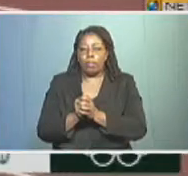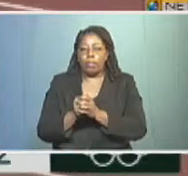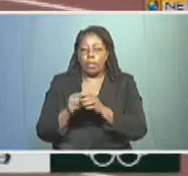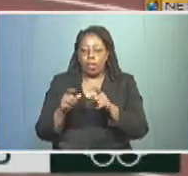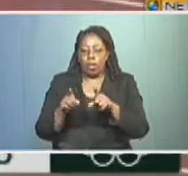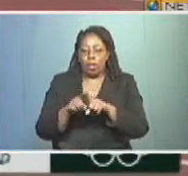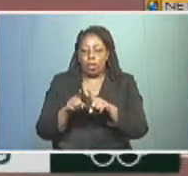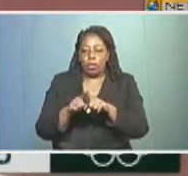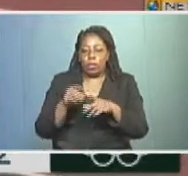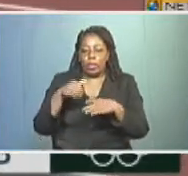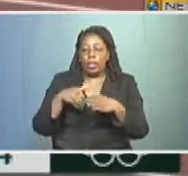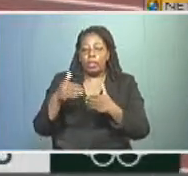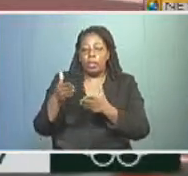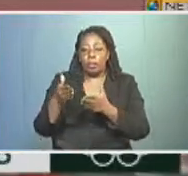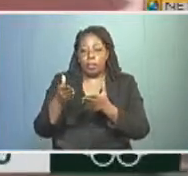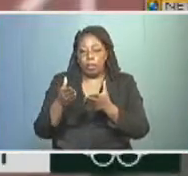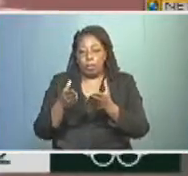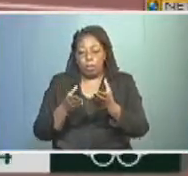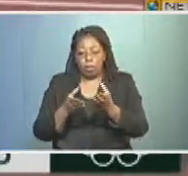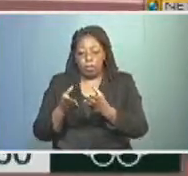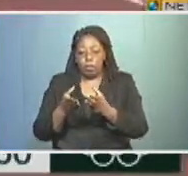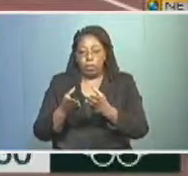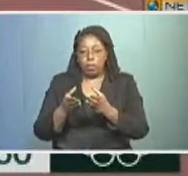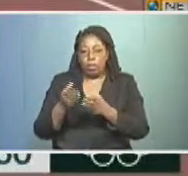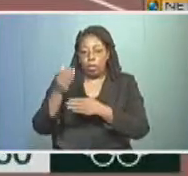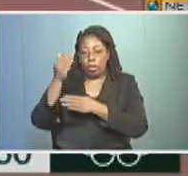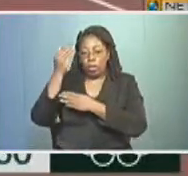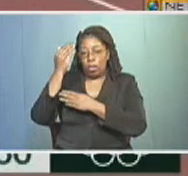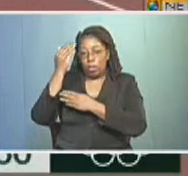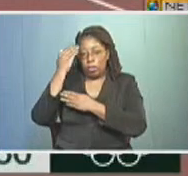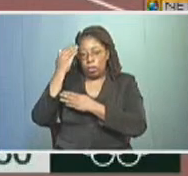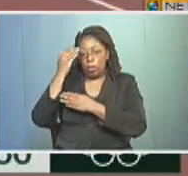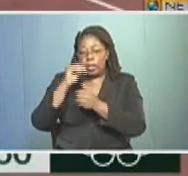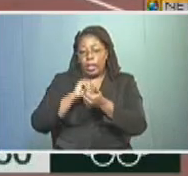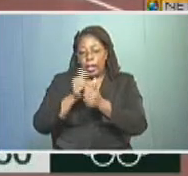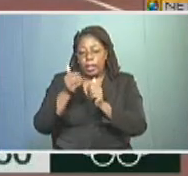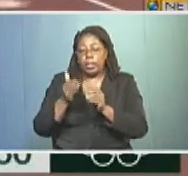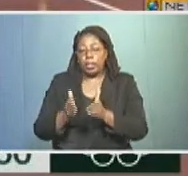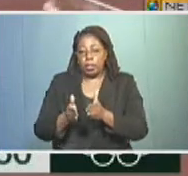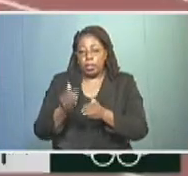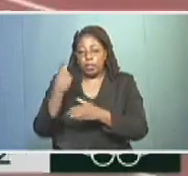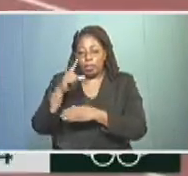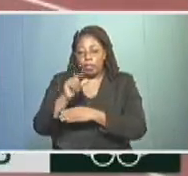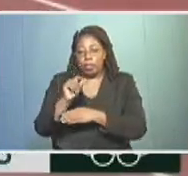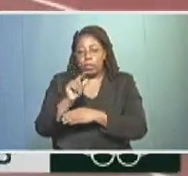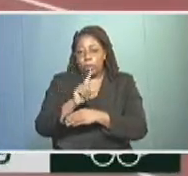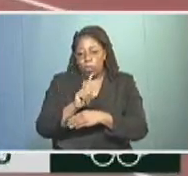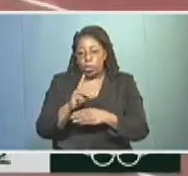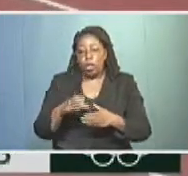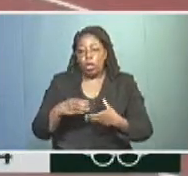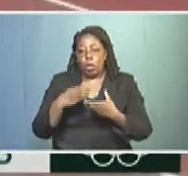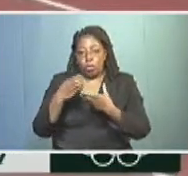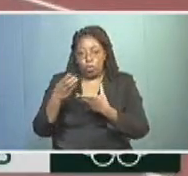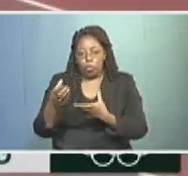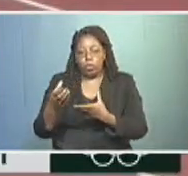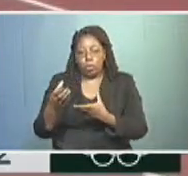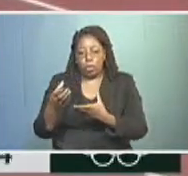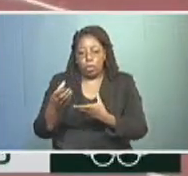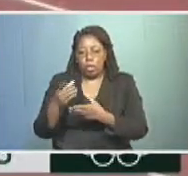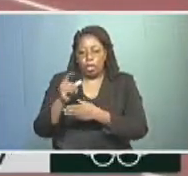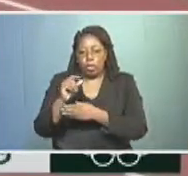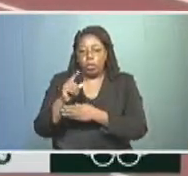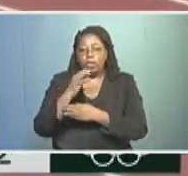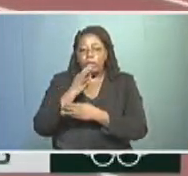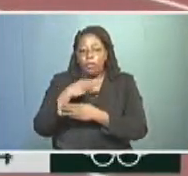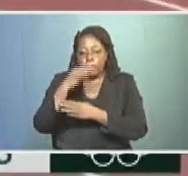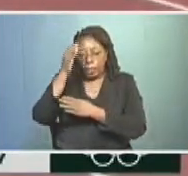during the ceremony, elite athletes will be recognized for their contributions to the national sports development in 2021, and the 2021 Male and